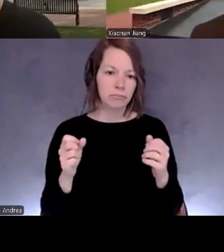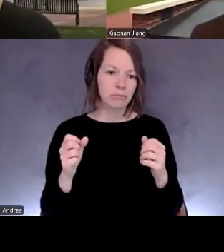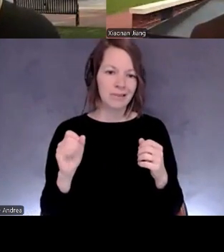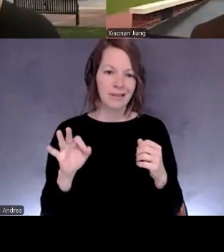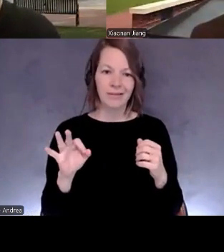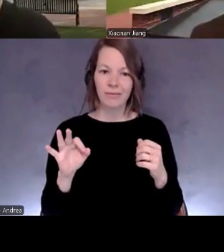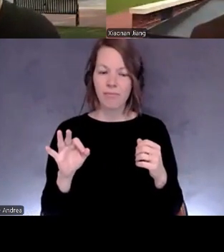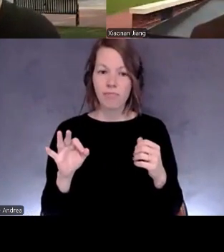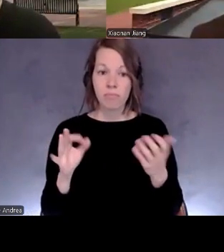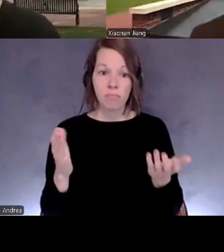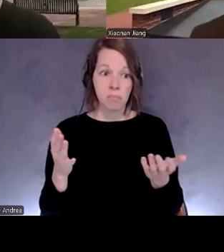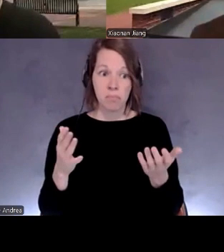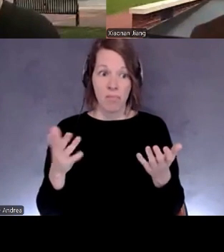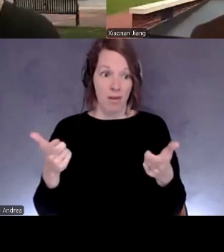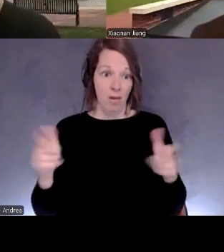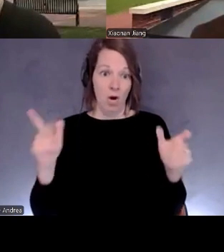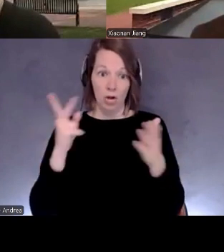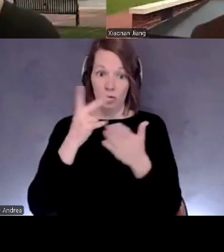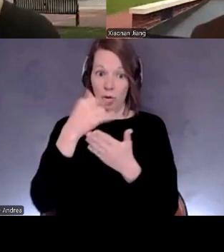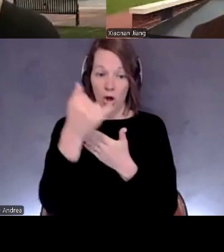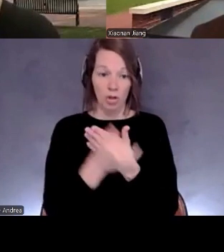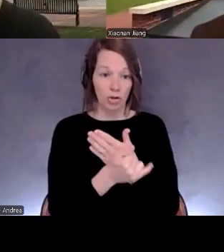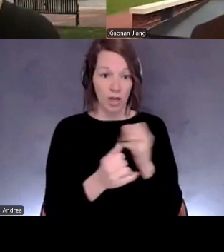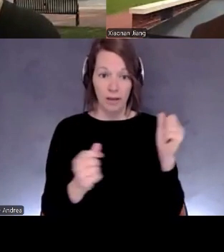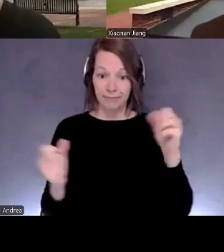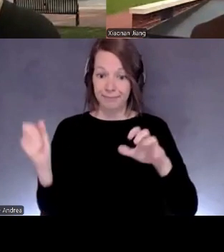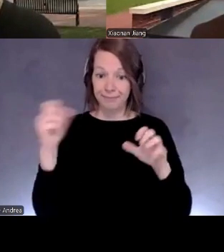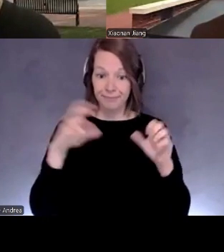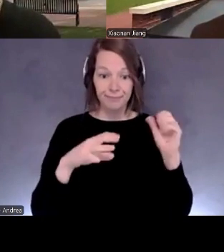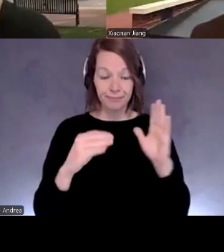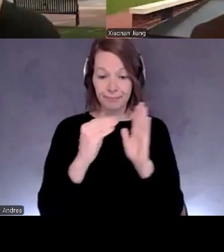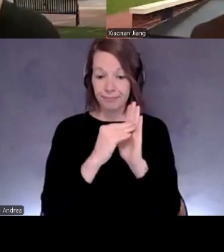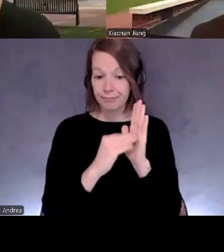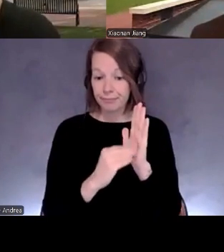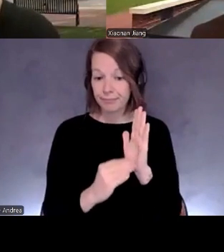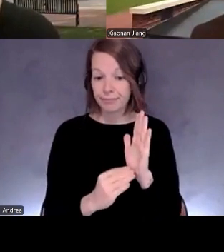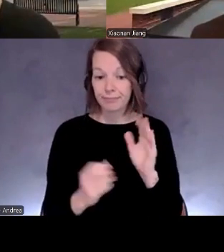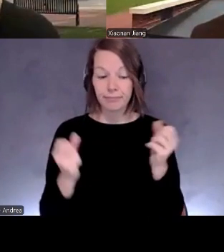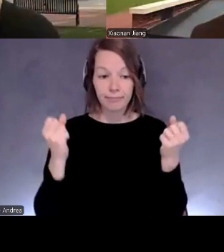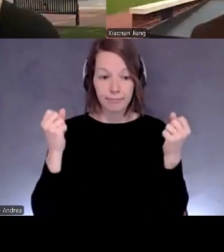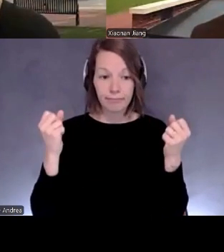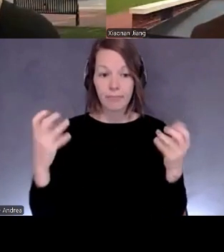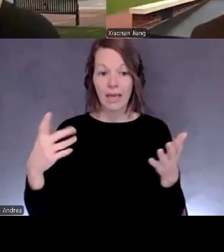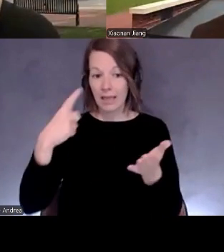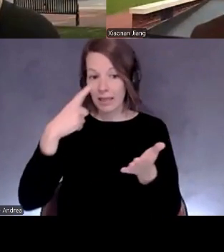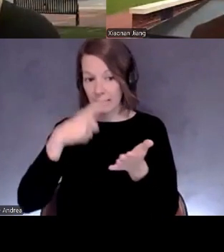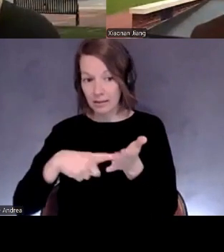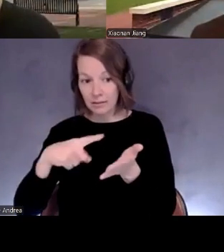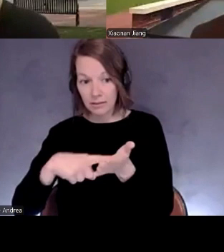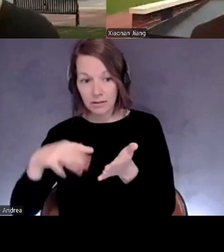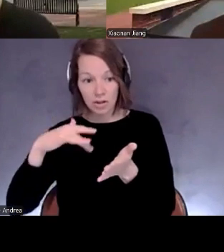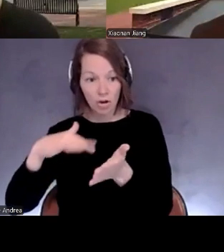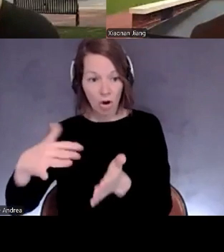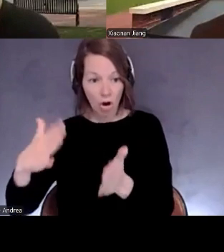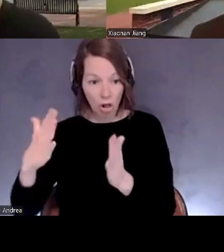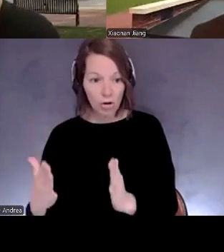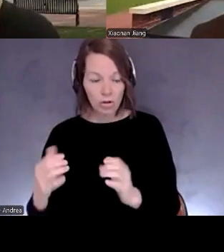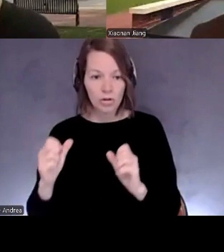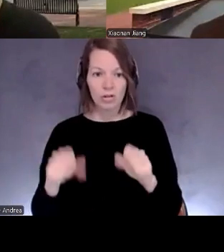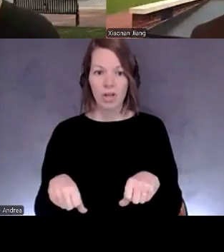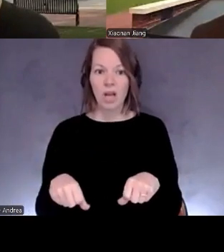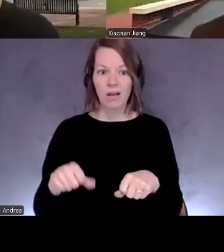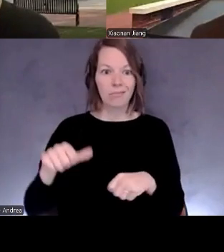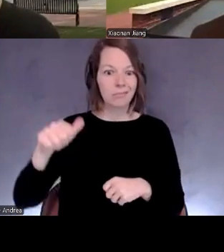are in a large project and require so many scholars' contribution, you could have up to